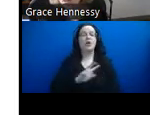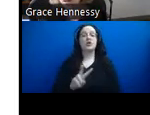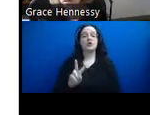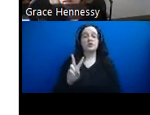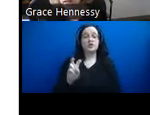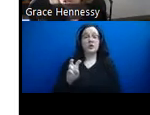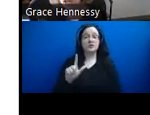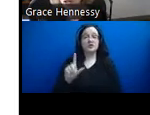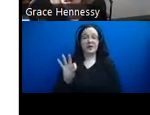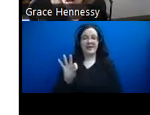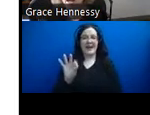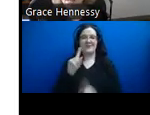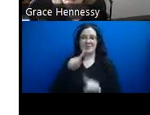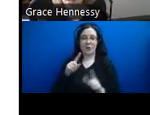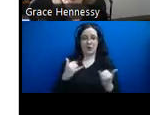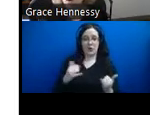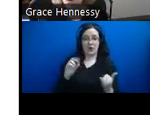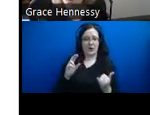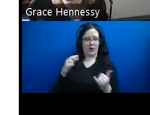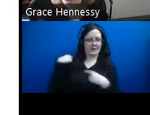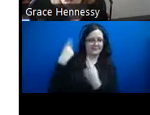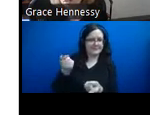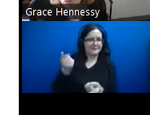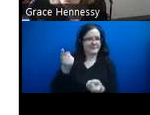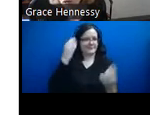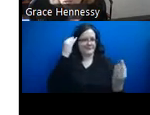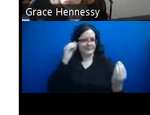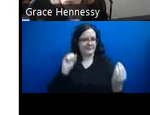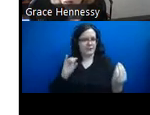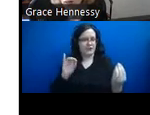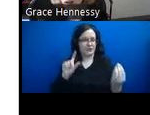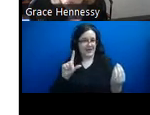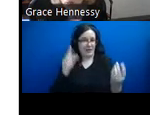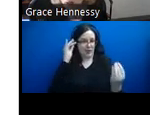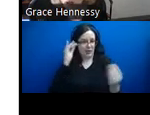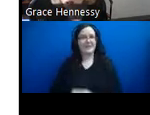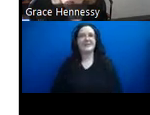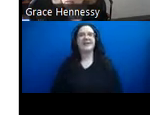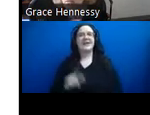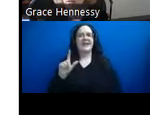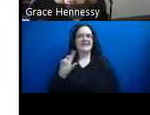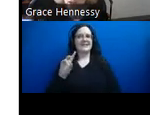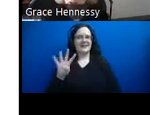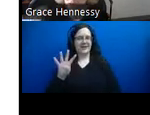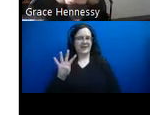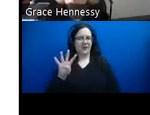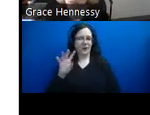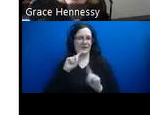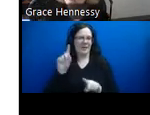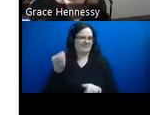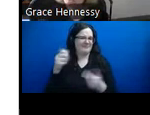past suicidal ideation, and 74 reported recent or past suicide attempts. And in this study, they actually